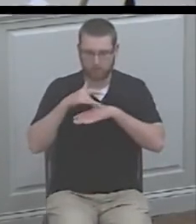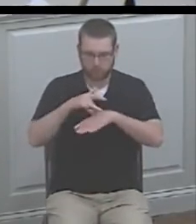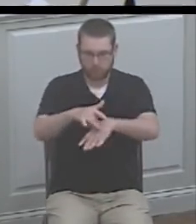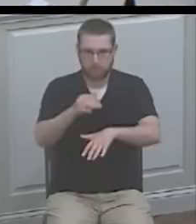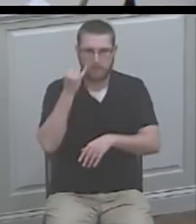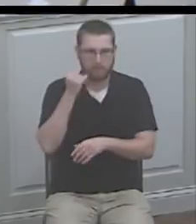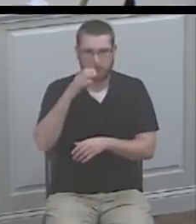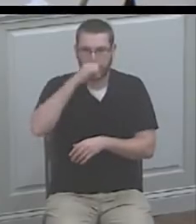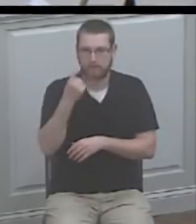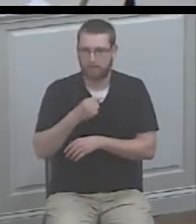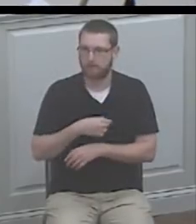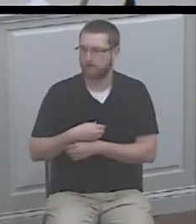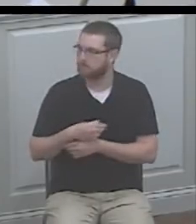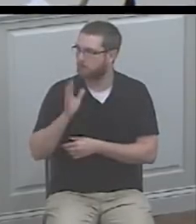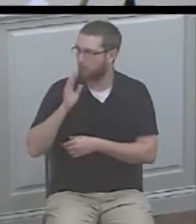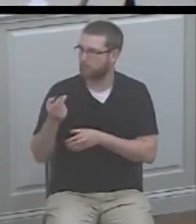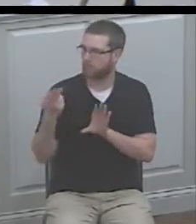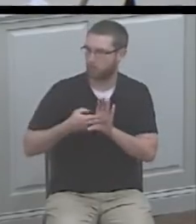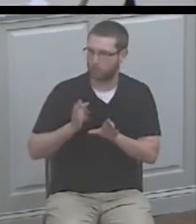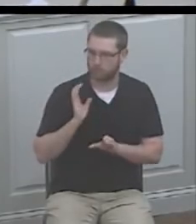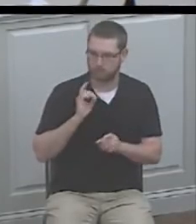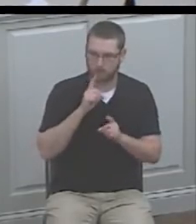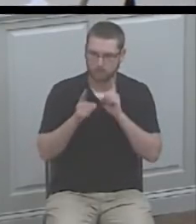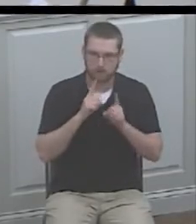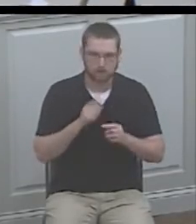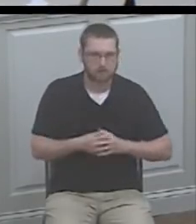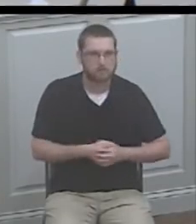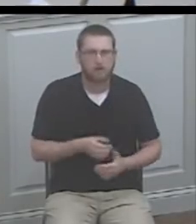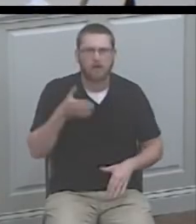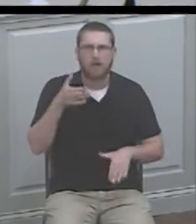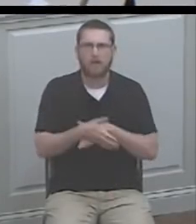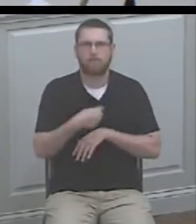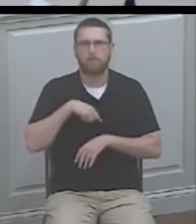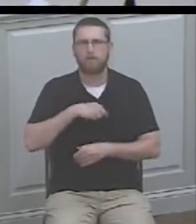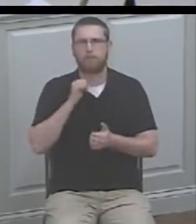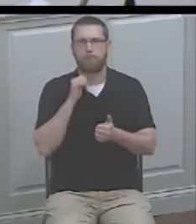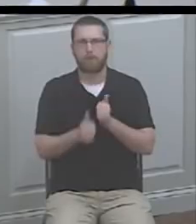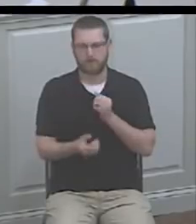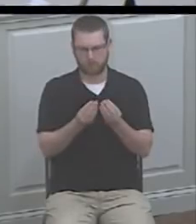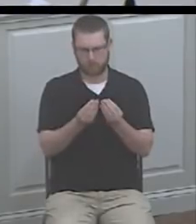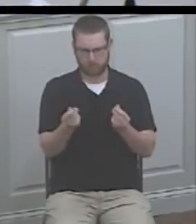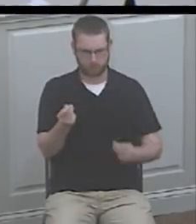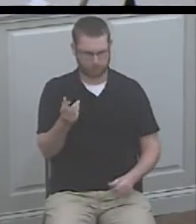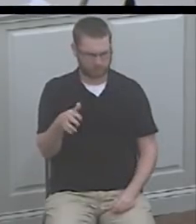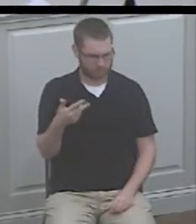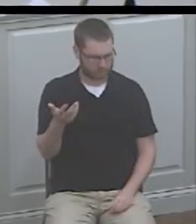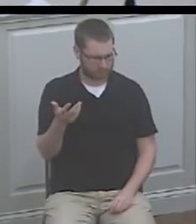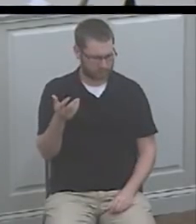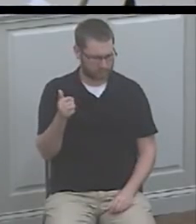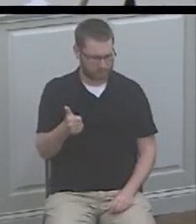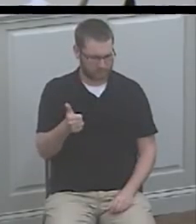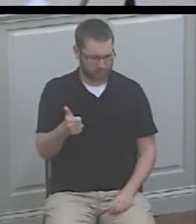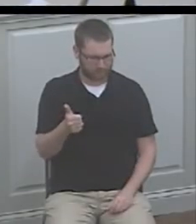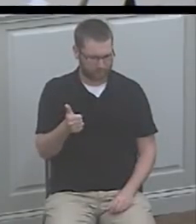he'll let me know or jump in the conversation. After we passed a resolution that was,